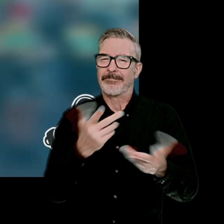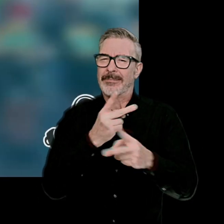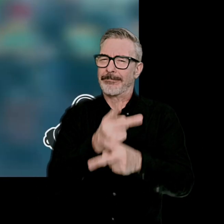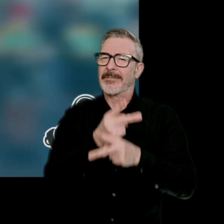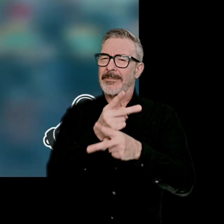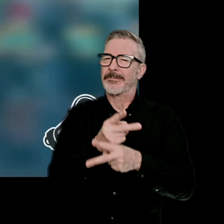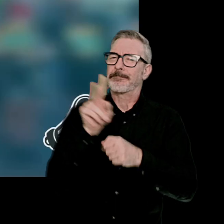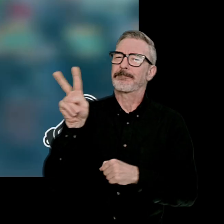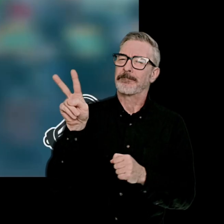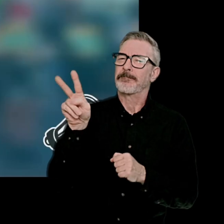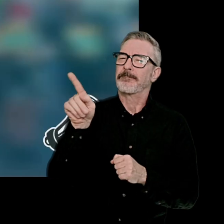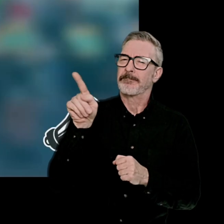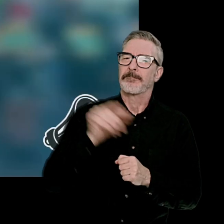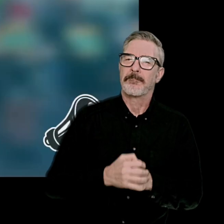pay.